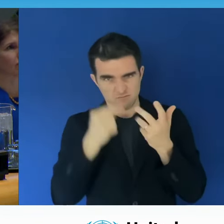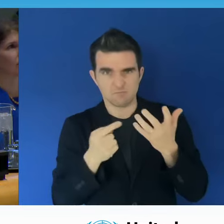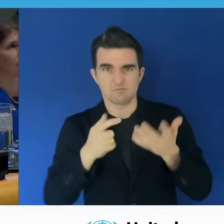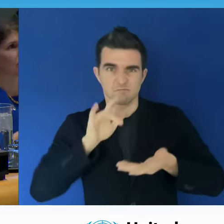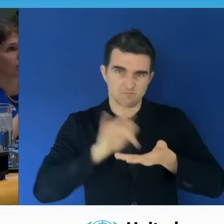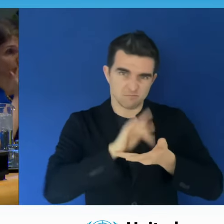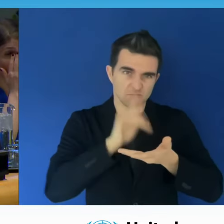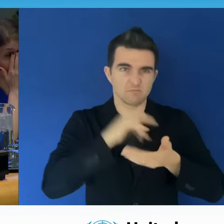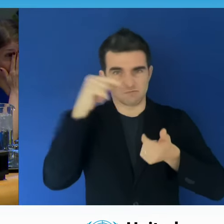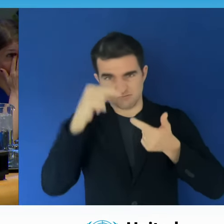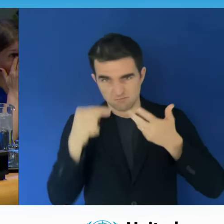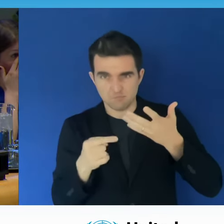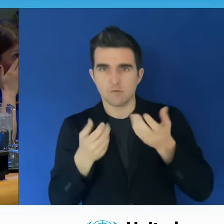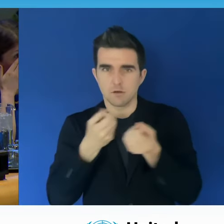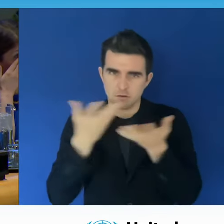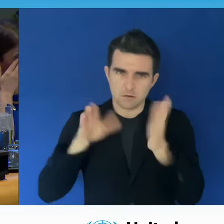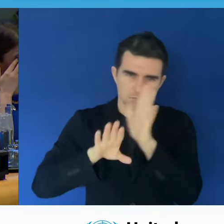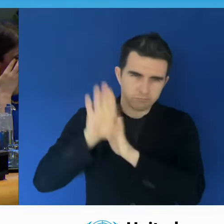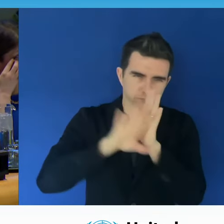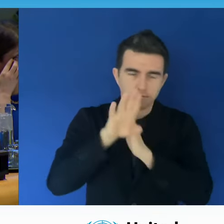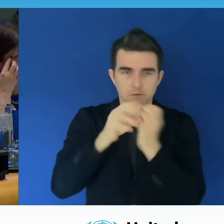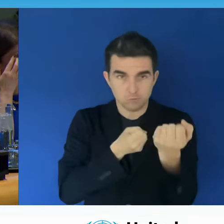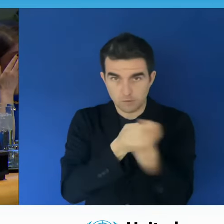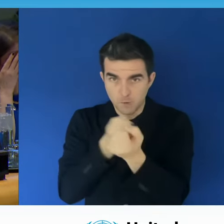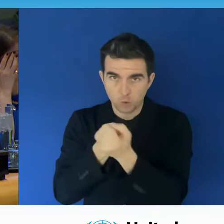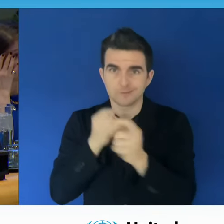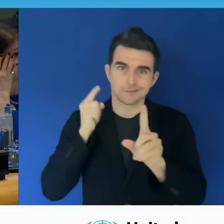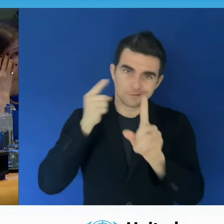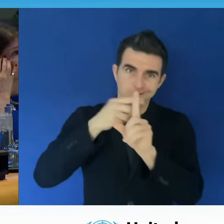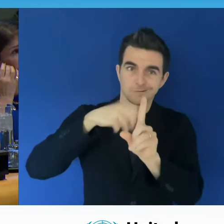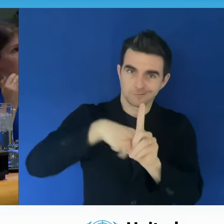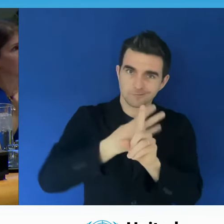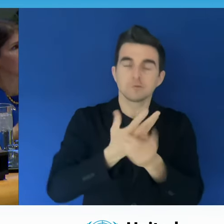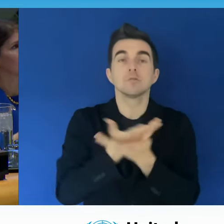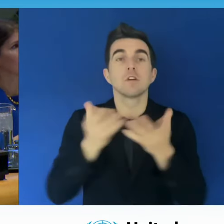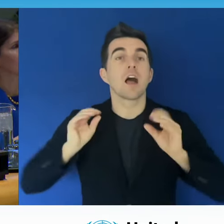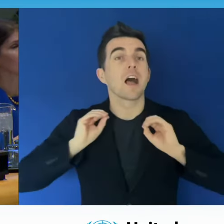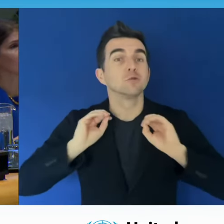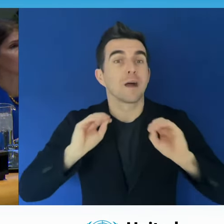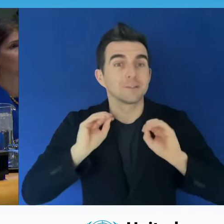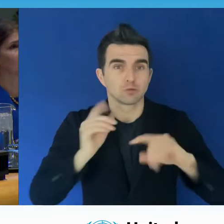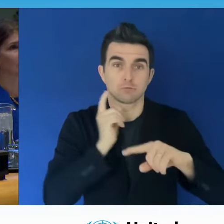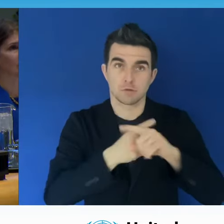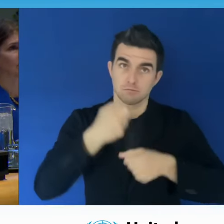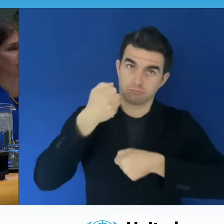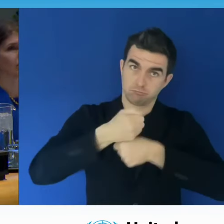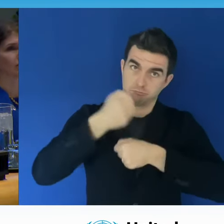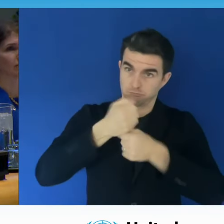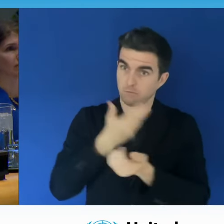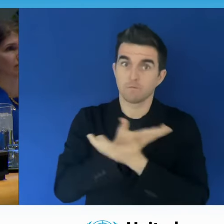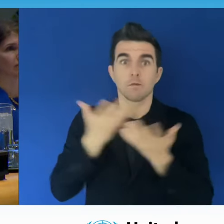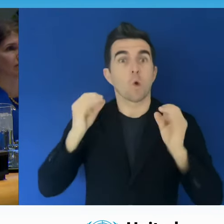from digital technologies, and have a say in the decisions shaping digital life.